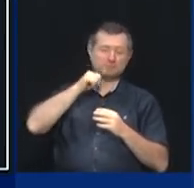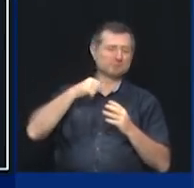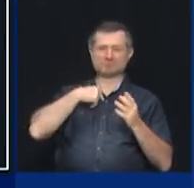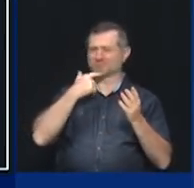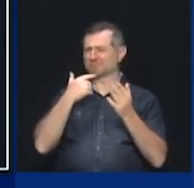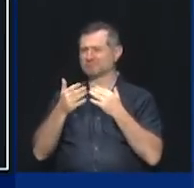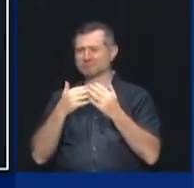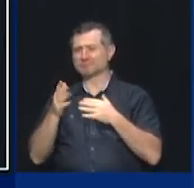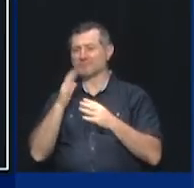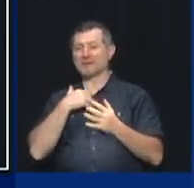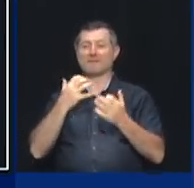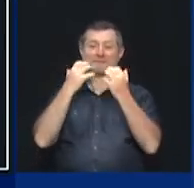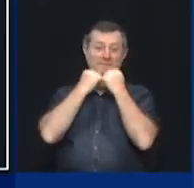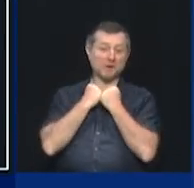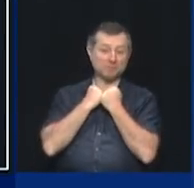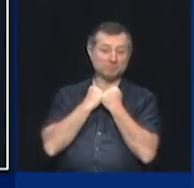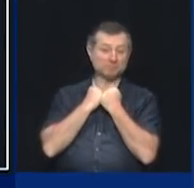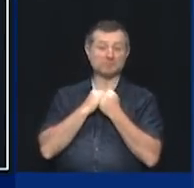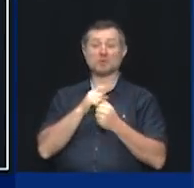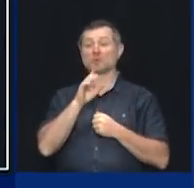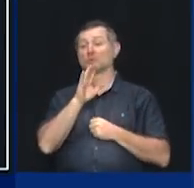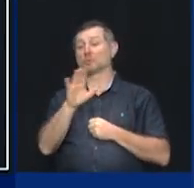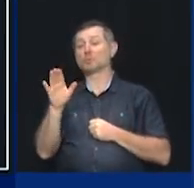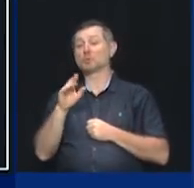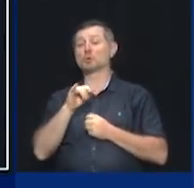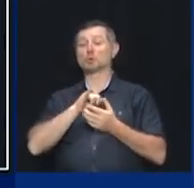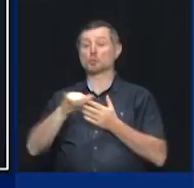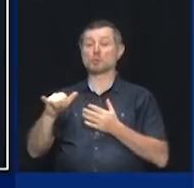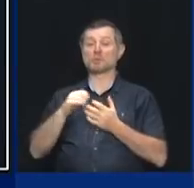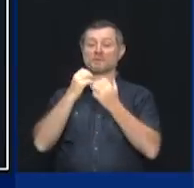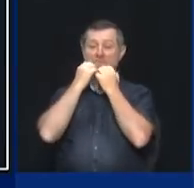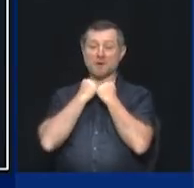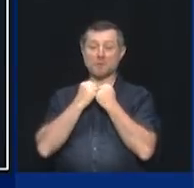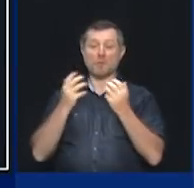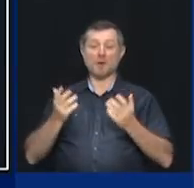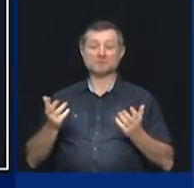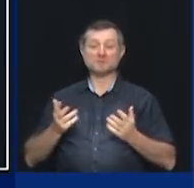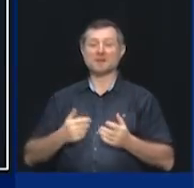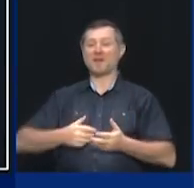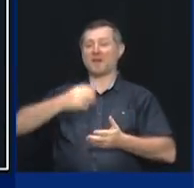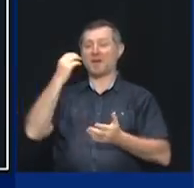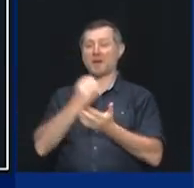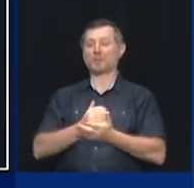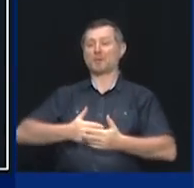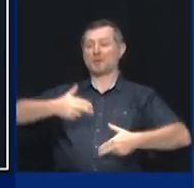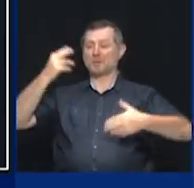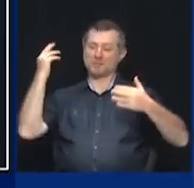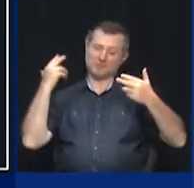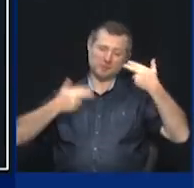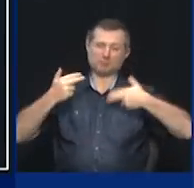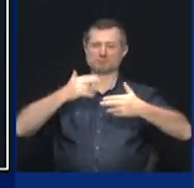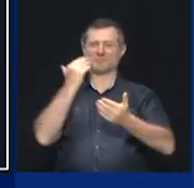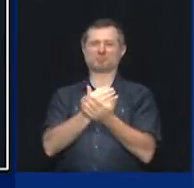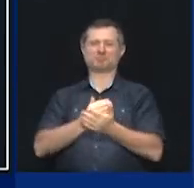Our values today say we have to stop gun violence. And it says it for all of